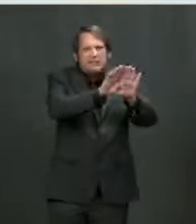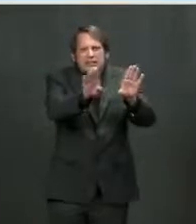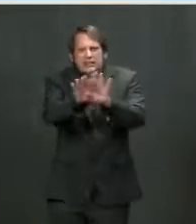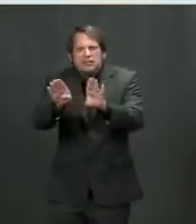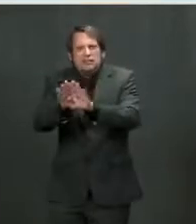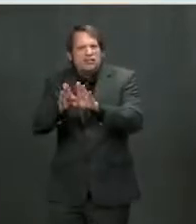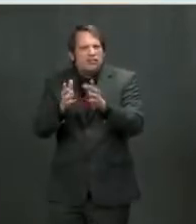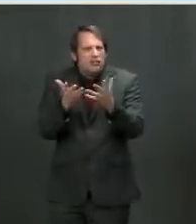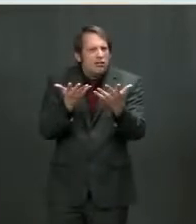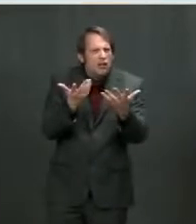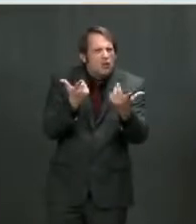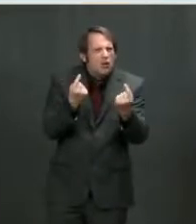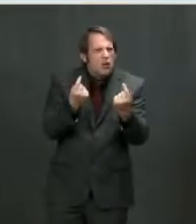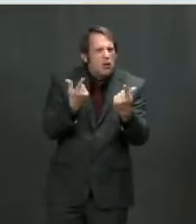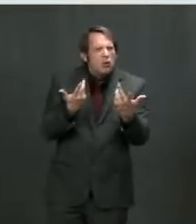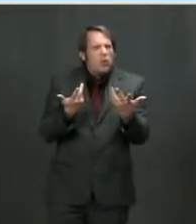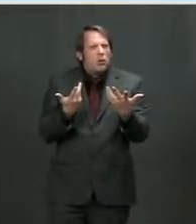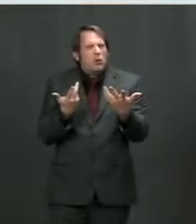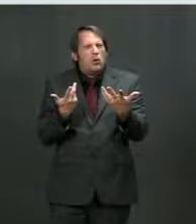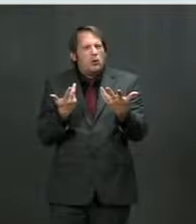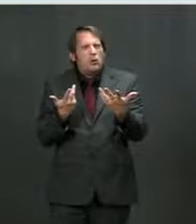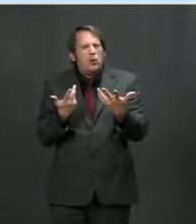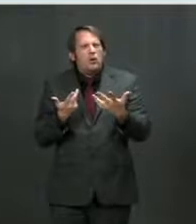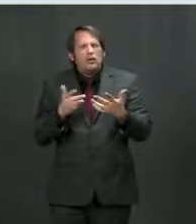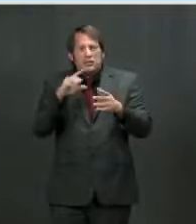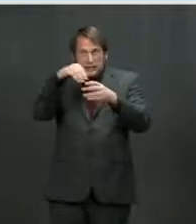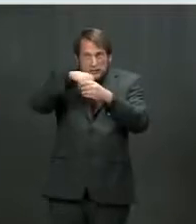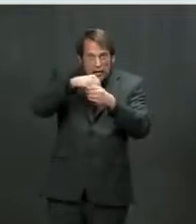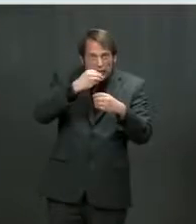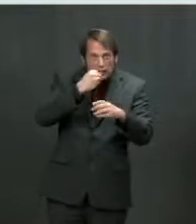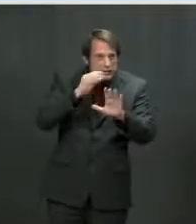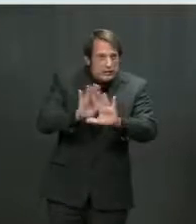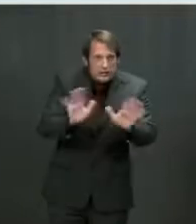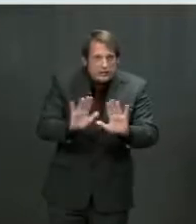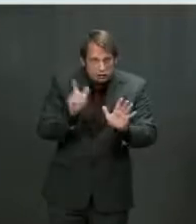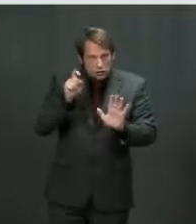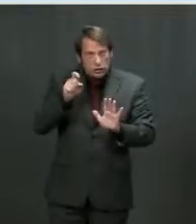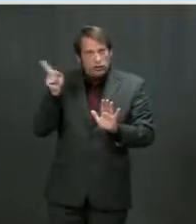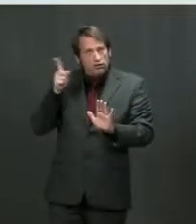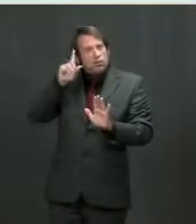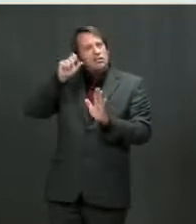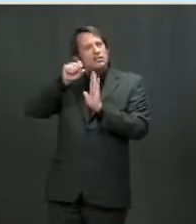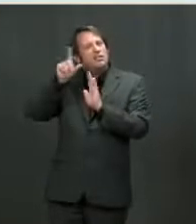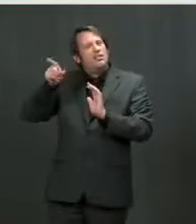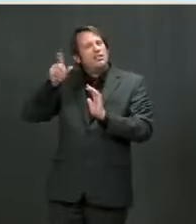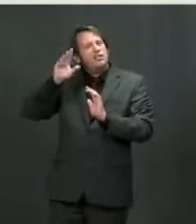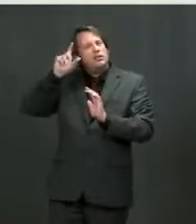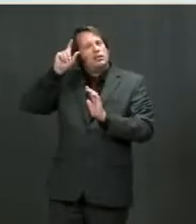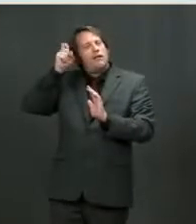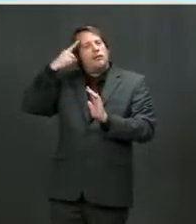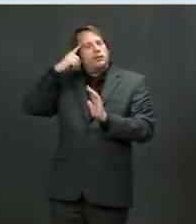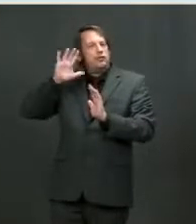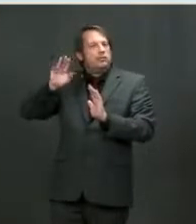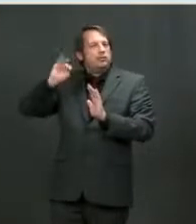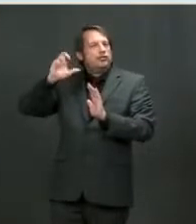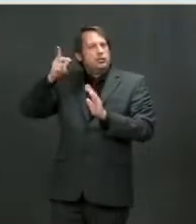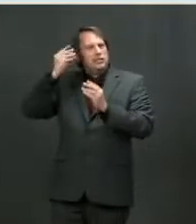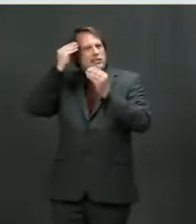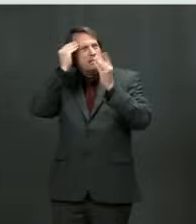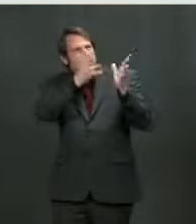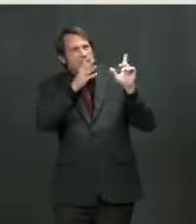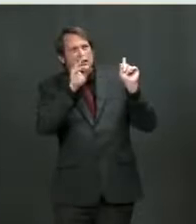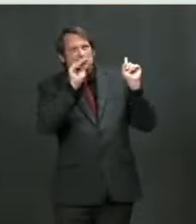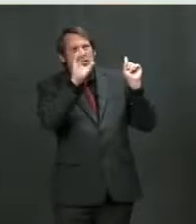stay out of indoor dining? Should that be coming from the state? Should the CDC, and does the CDC have any plans, or are you